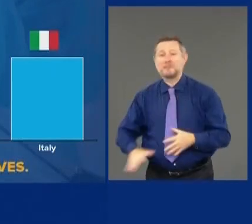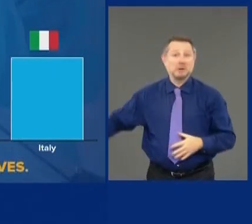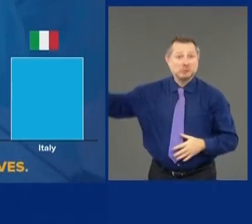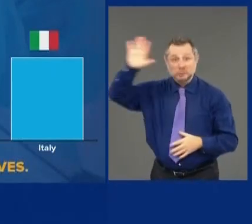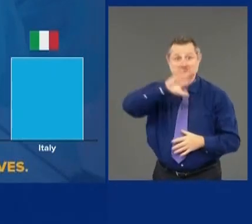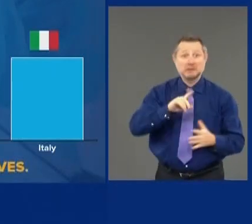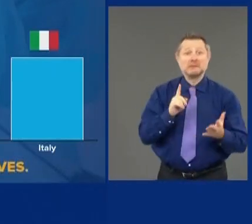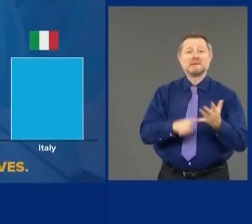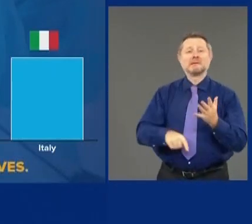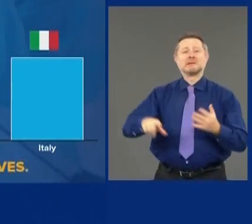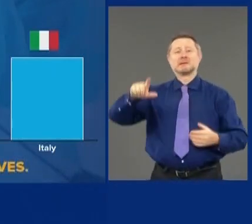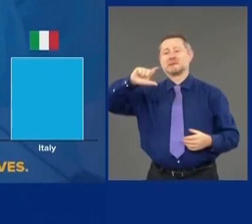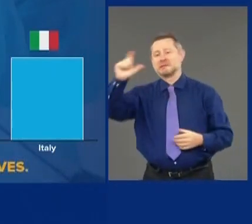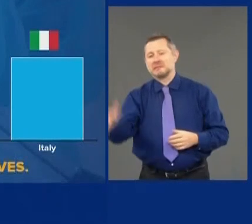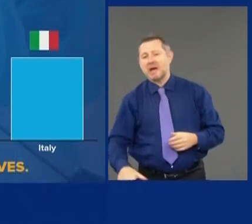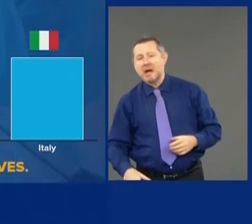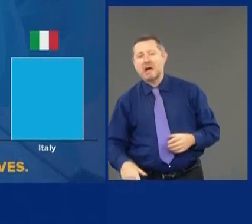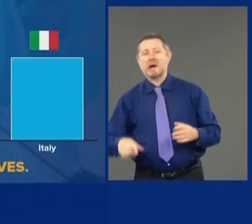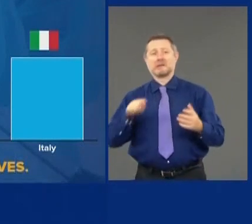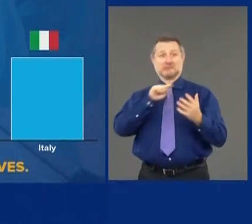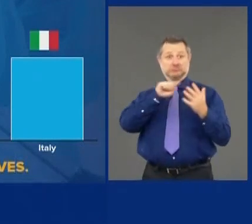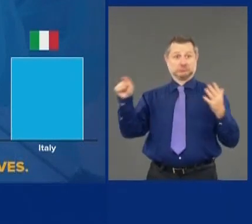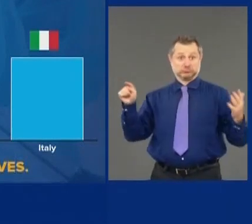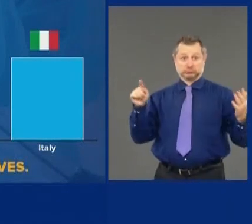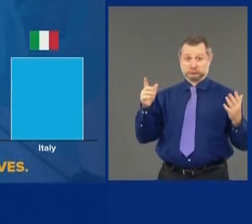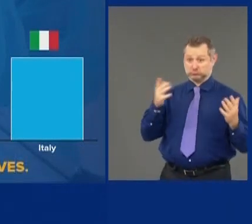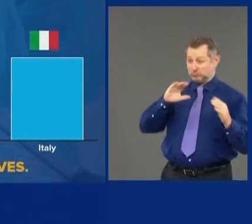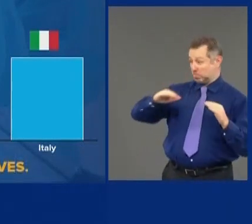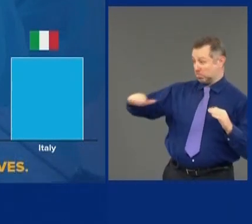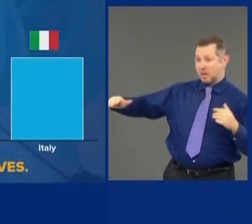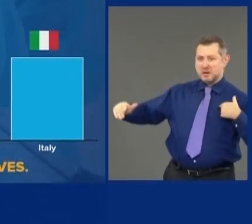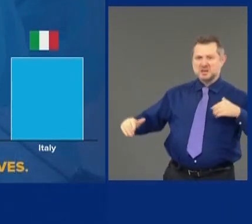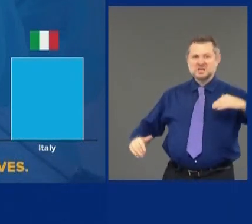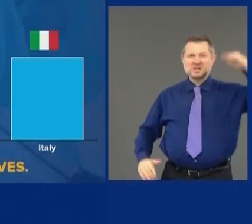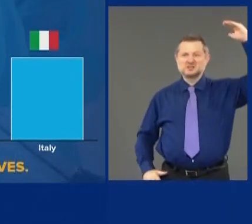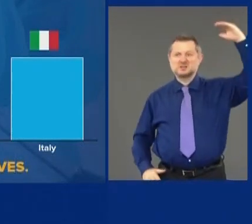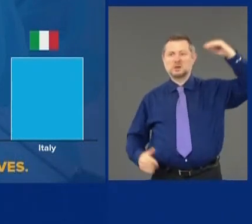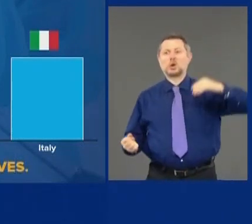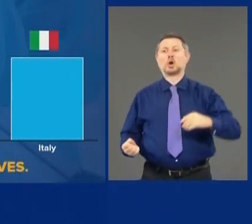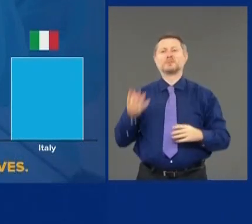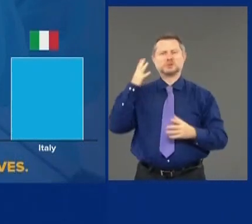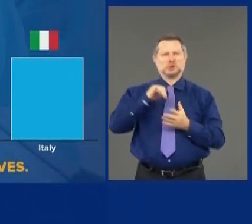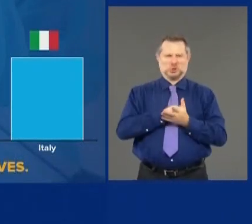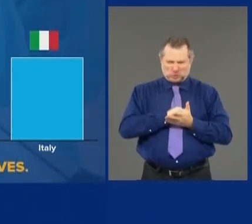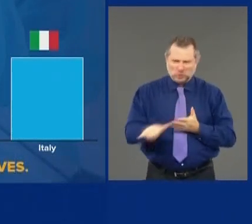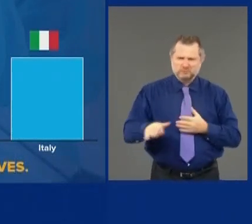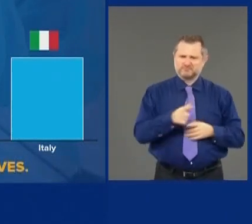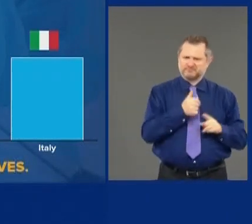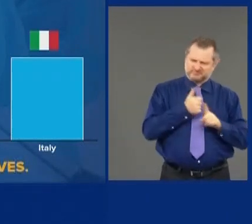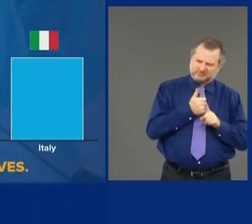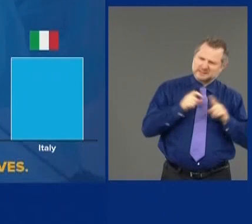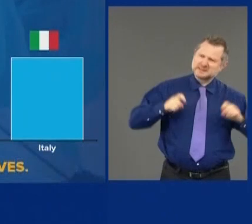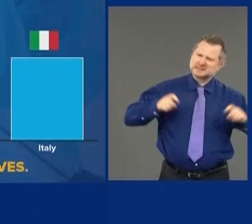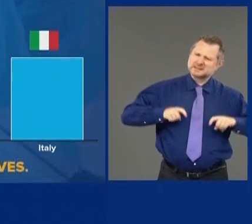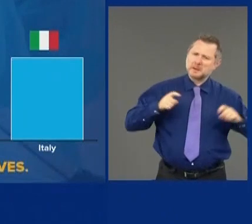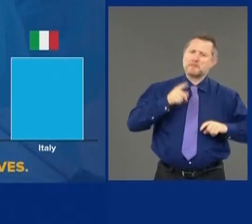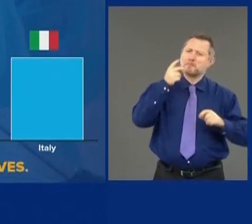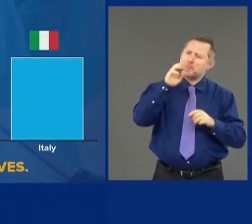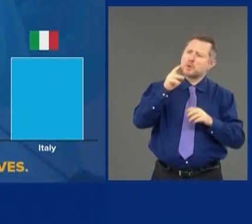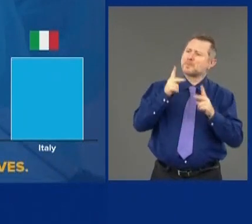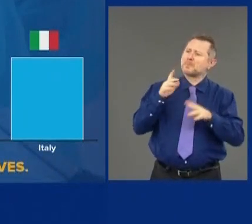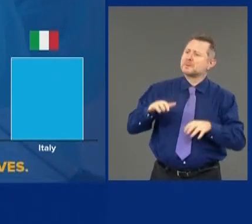states, Italy, and look at how many the state of New York is testing per capita. That's the